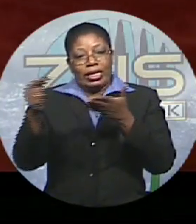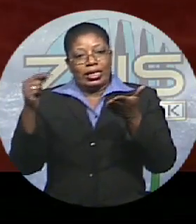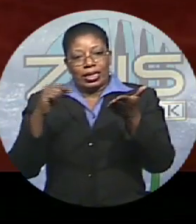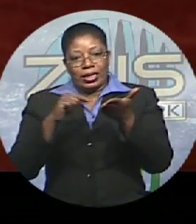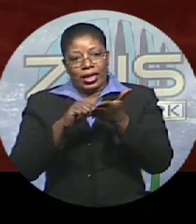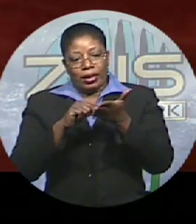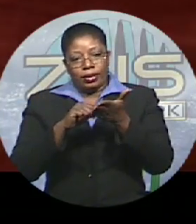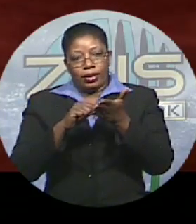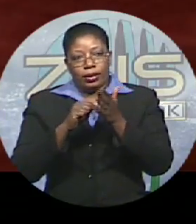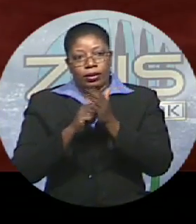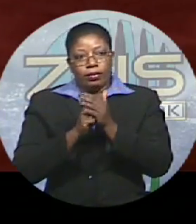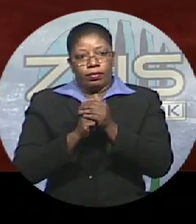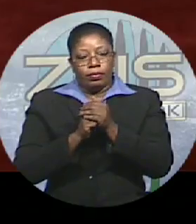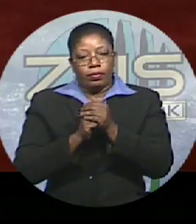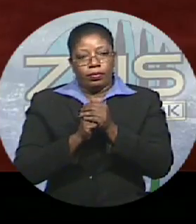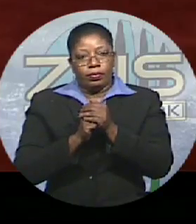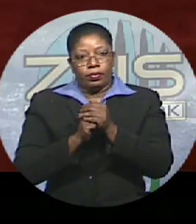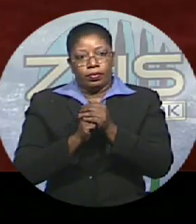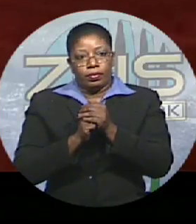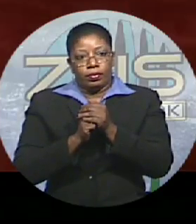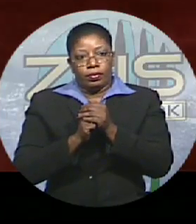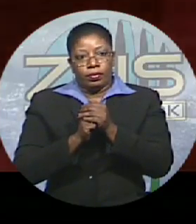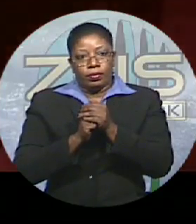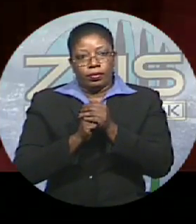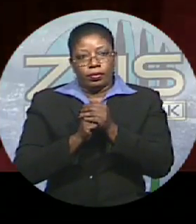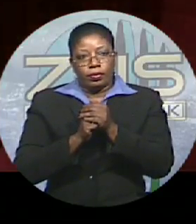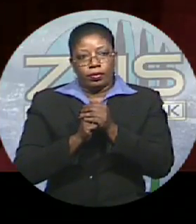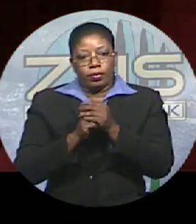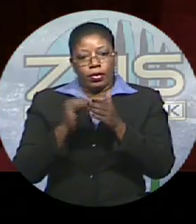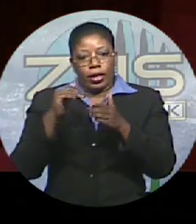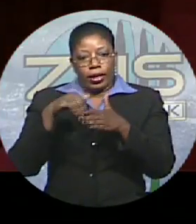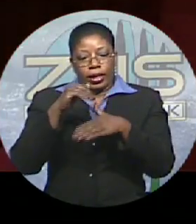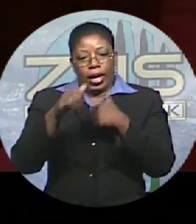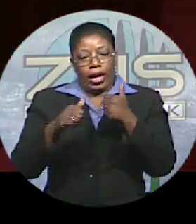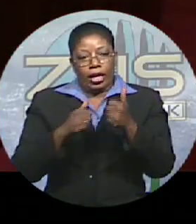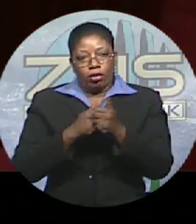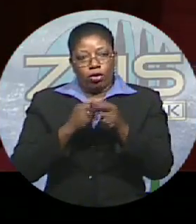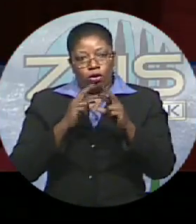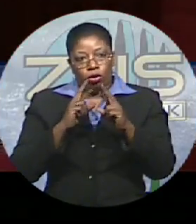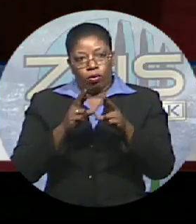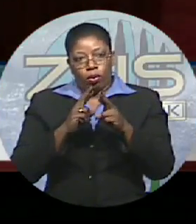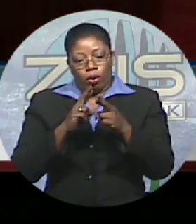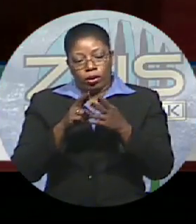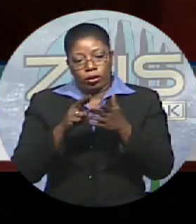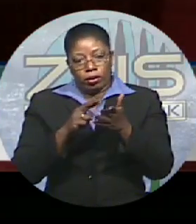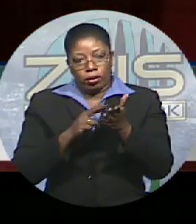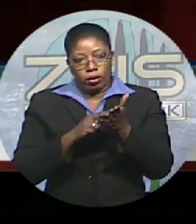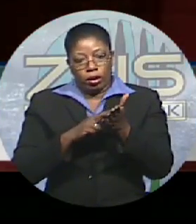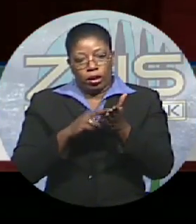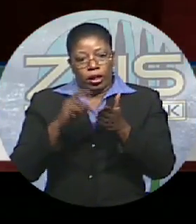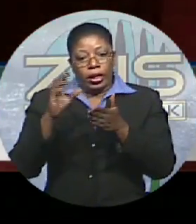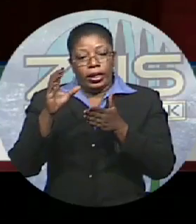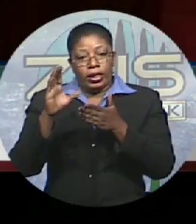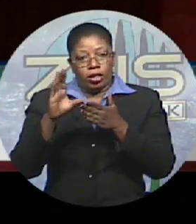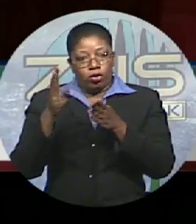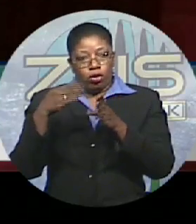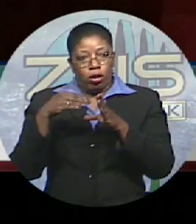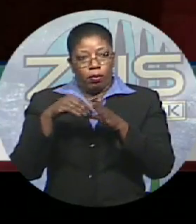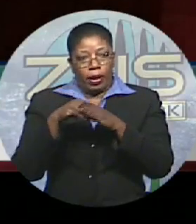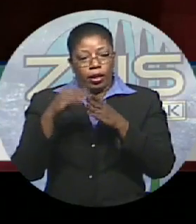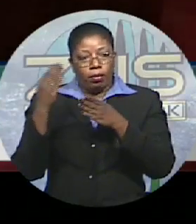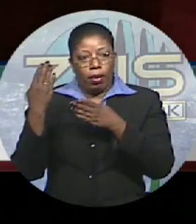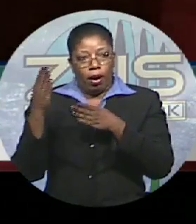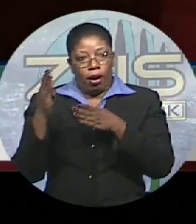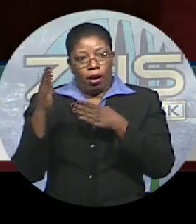GDP ratio. In the annual report of the Central Bank of the Bahamas, it